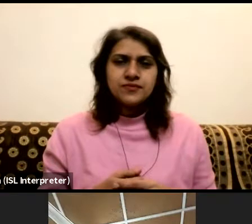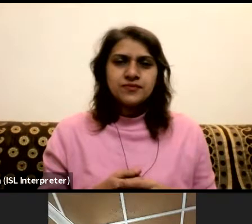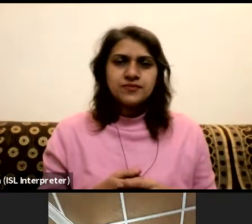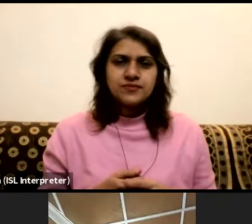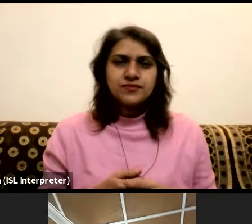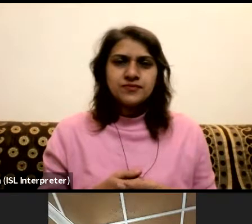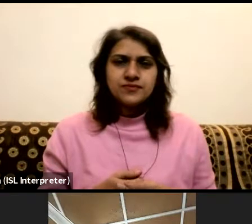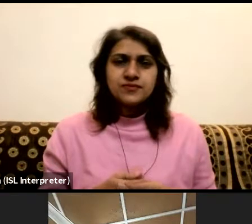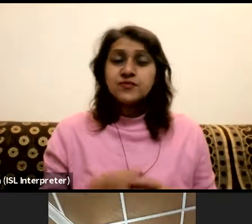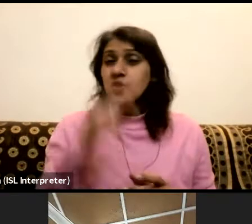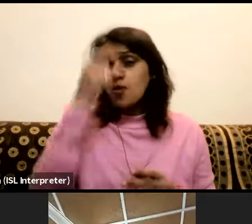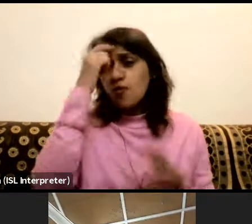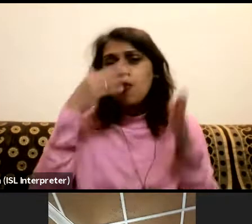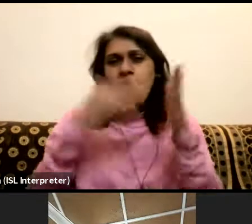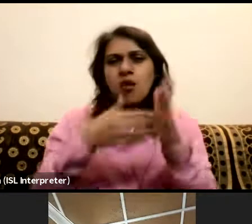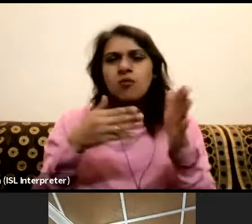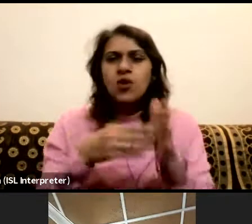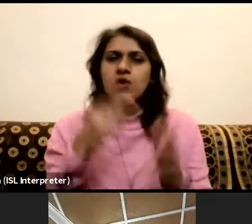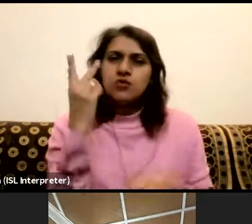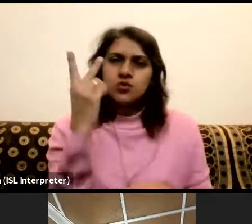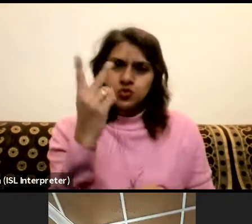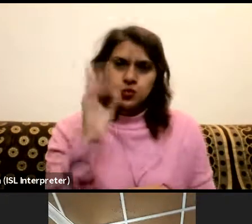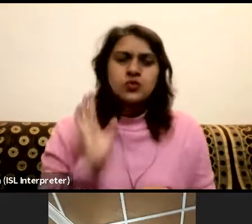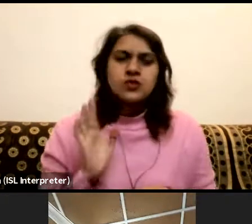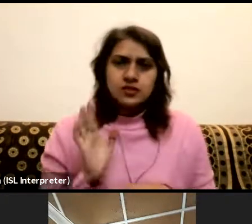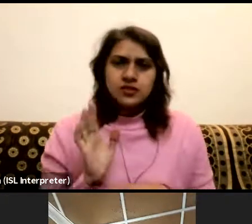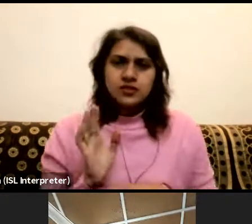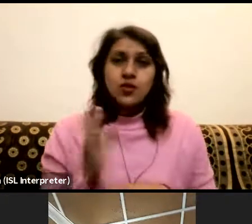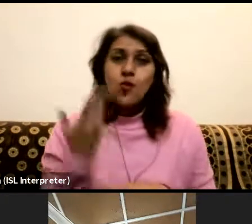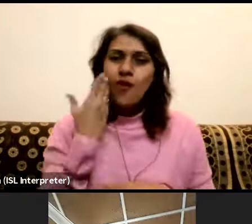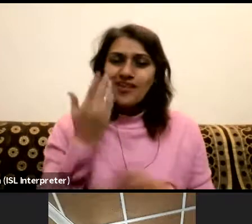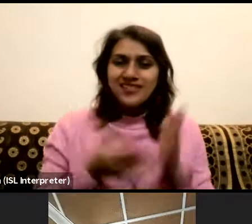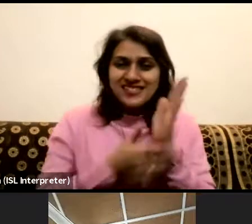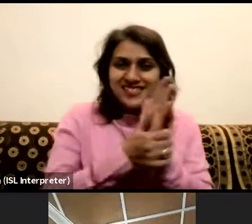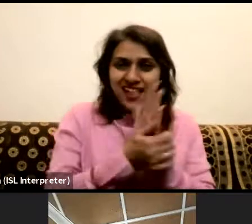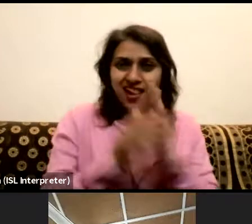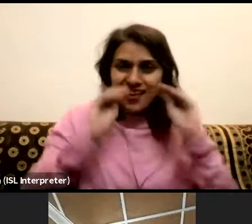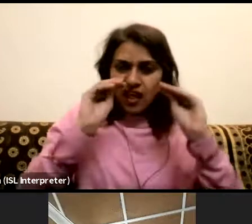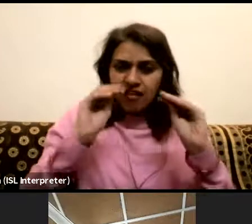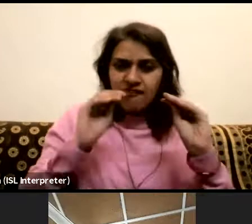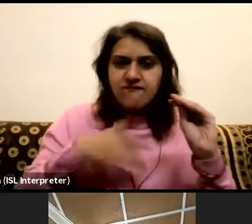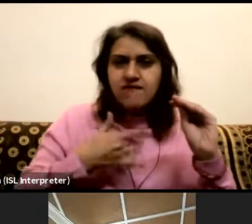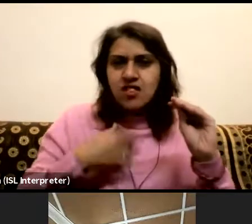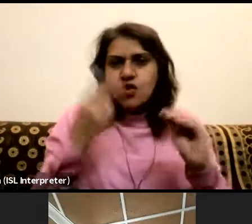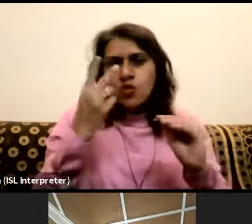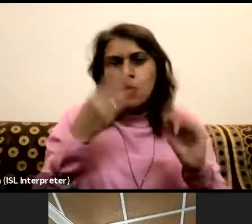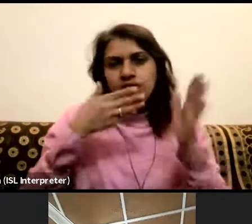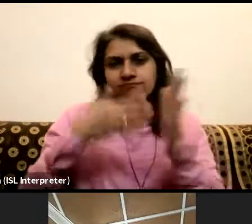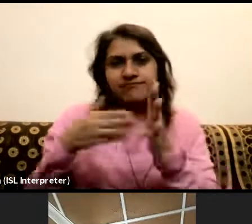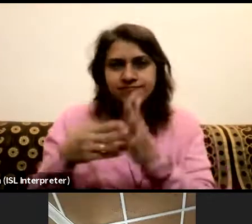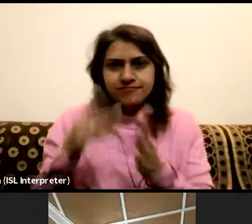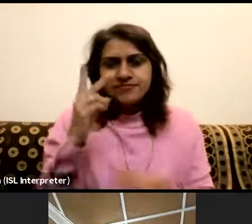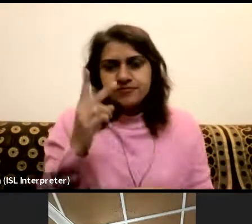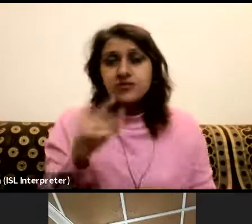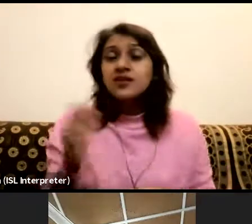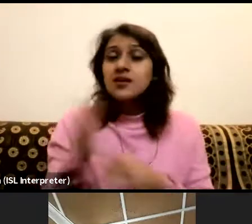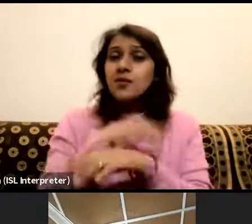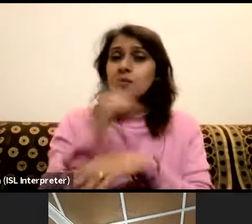Two challenges that are emerging when I'm looking at skilling is, one of the biggest challenges, as Radhika ji was mentioning,